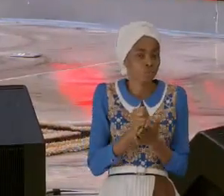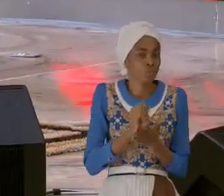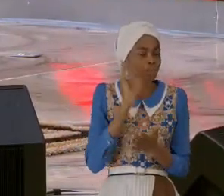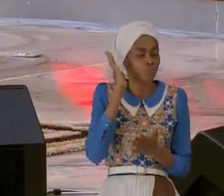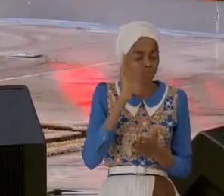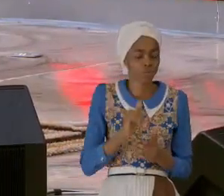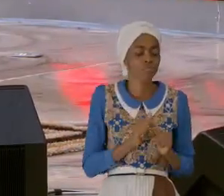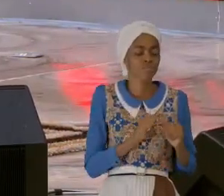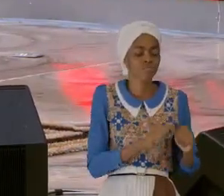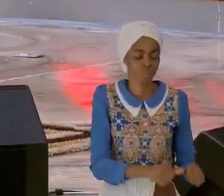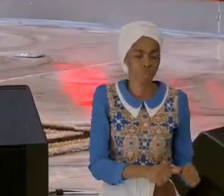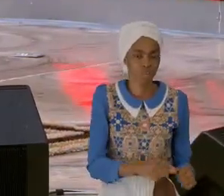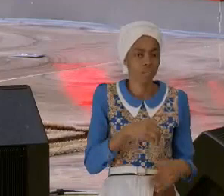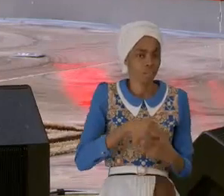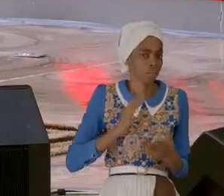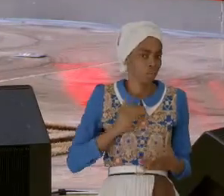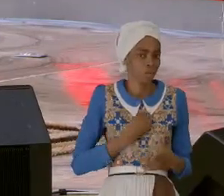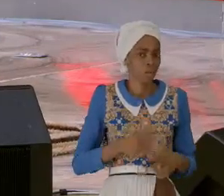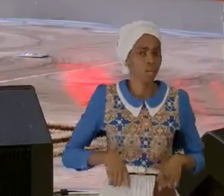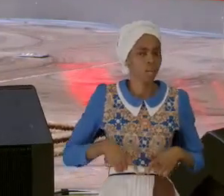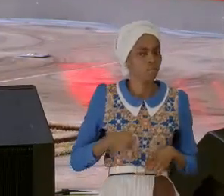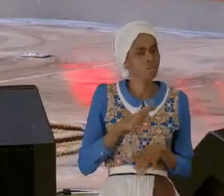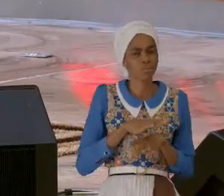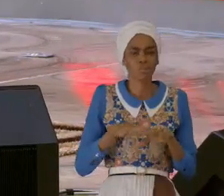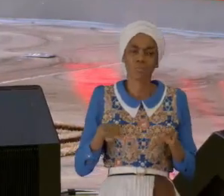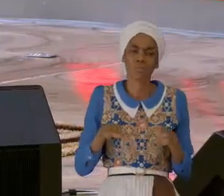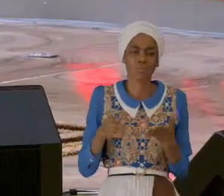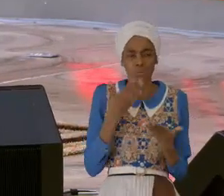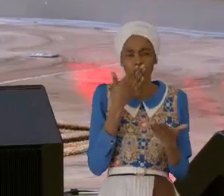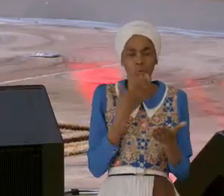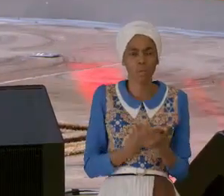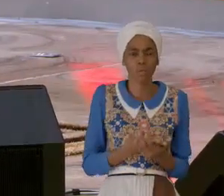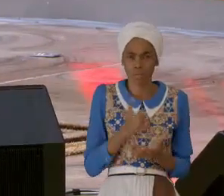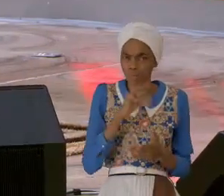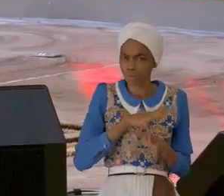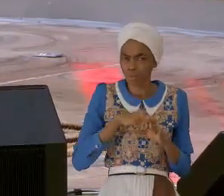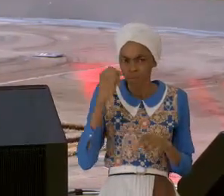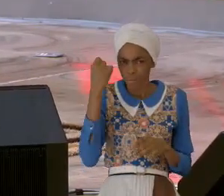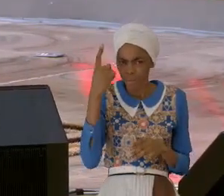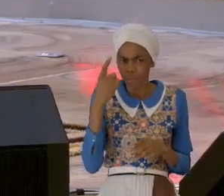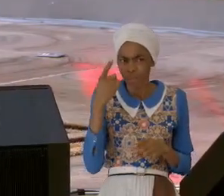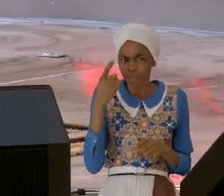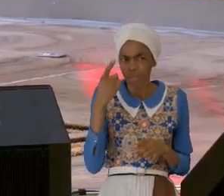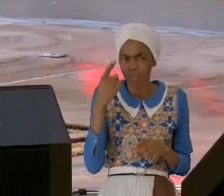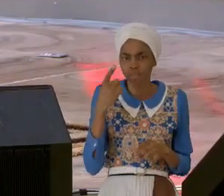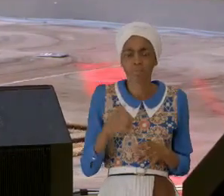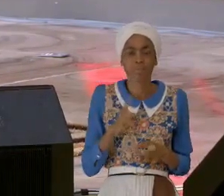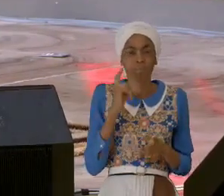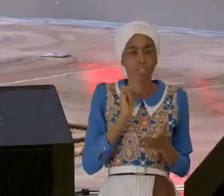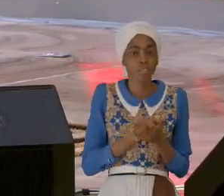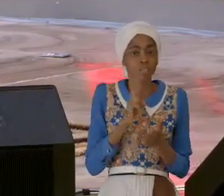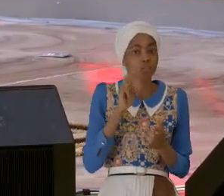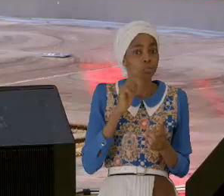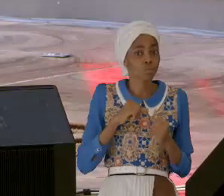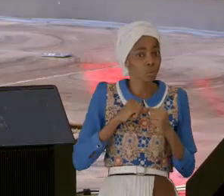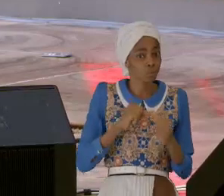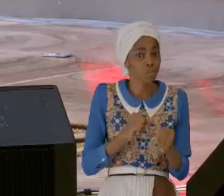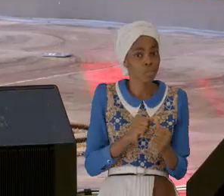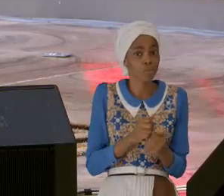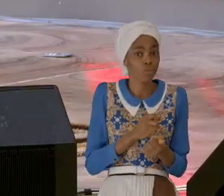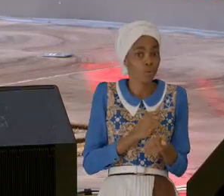our lives. Ye did run well. Don't you understand? You must keep on running, running